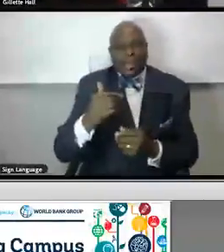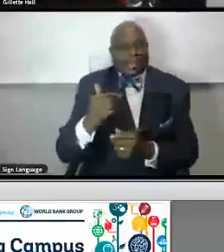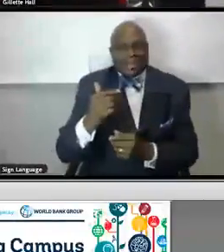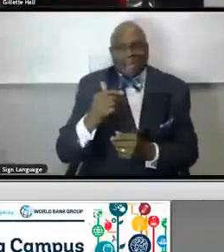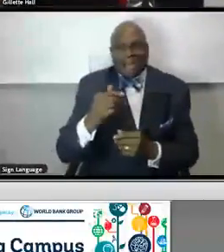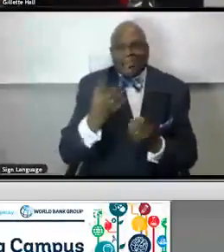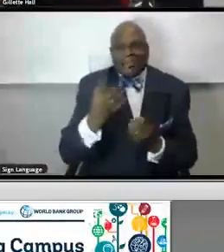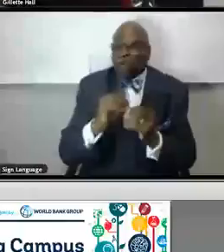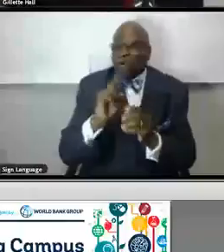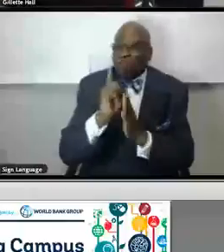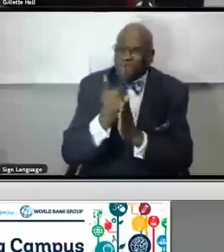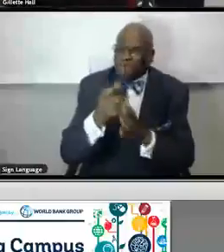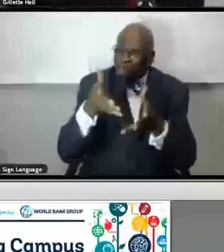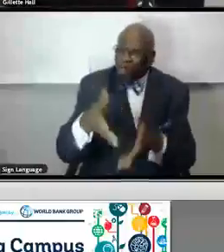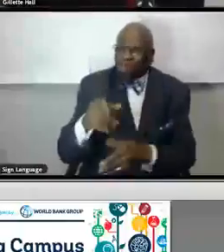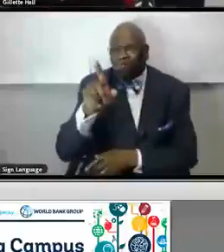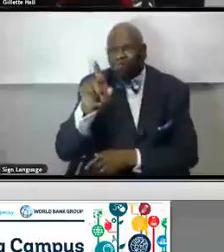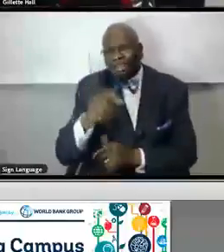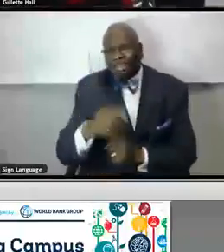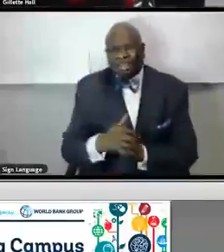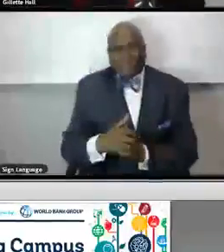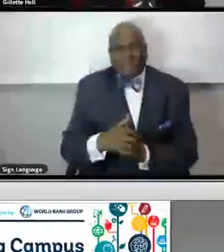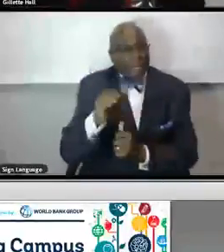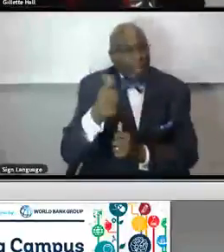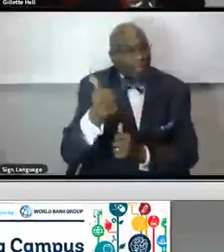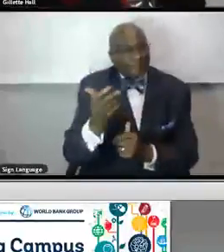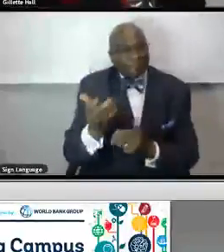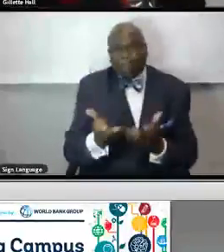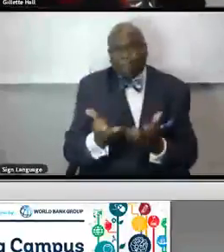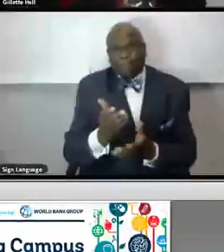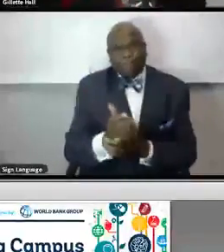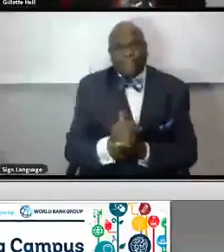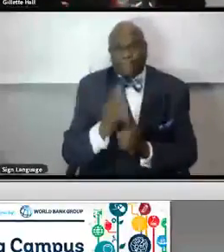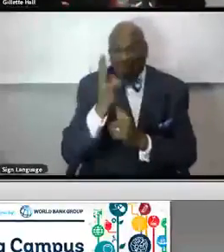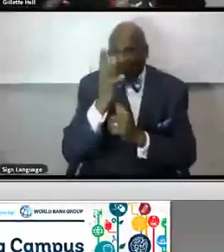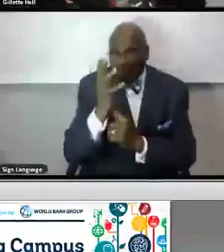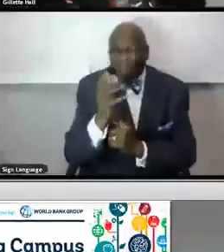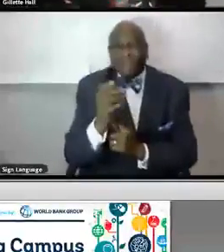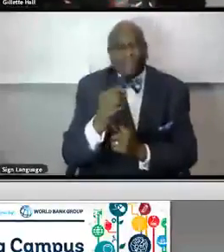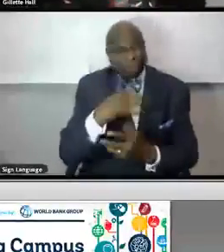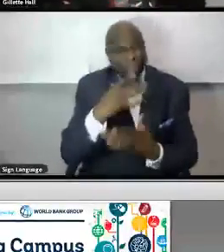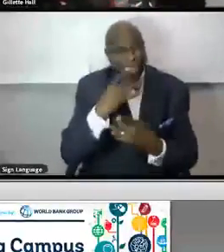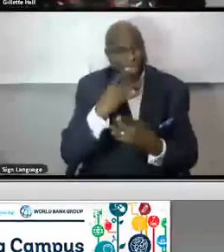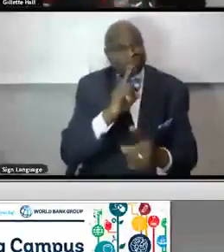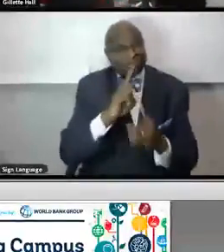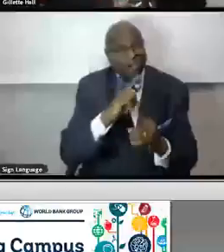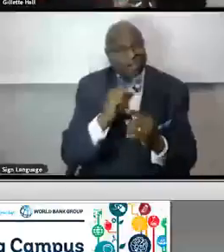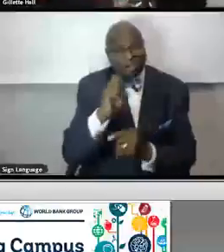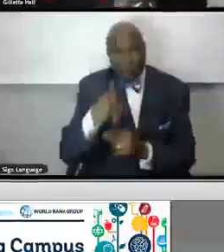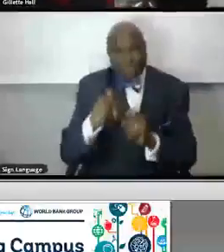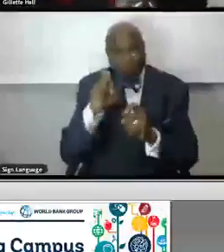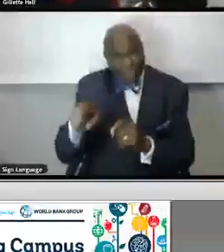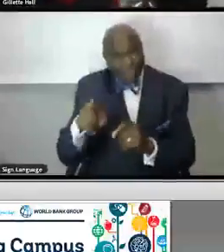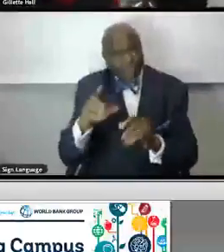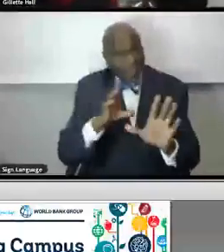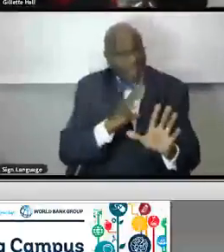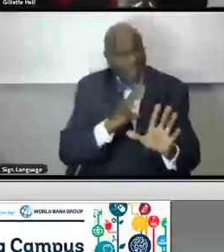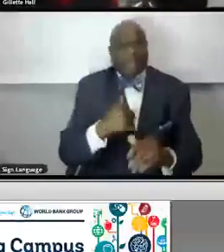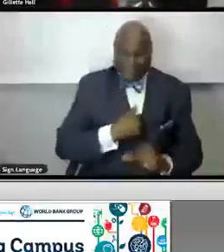how many more minutes, Reza? We have another 5 minutes. Okay. Would you like to address two of those questions? I